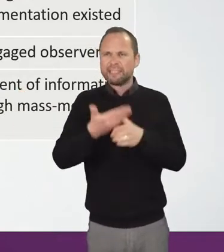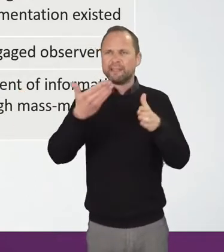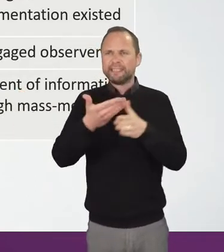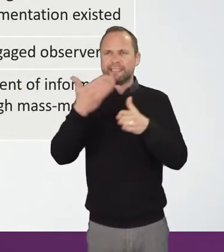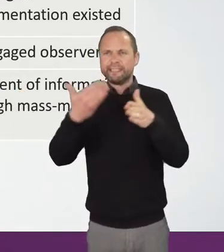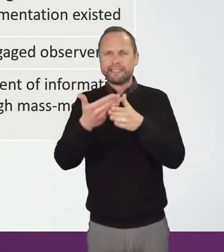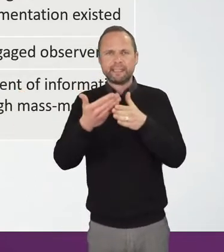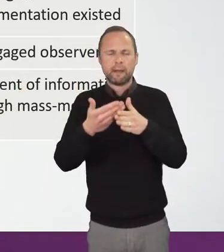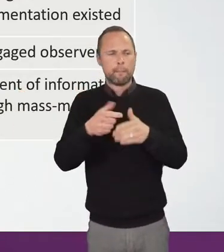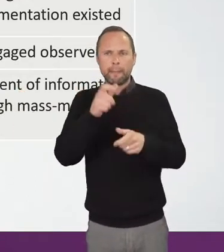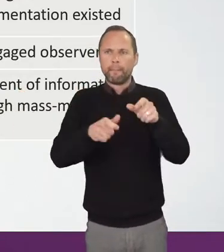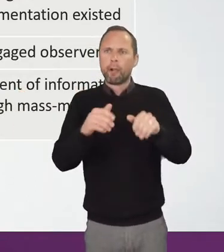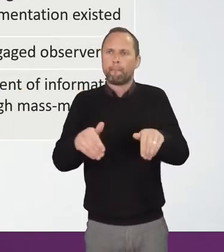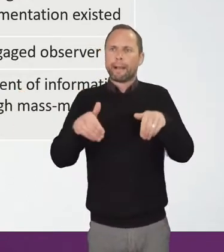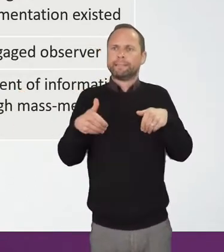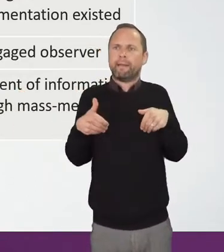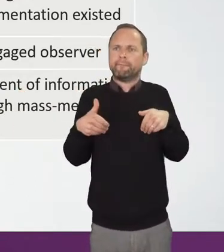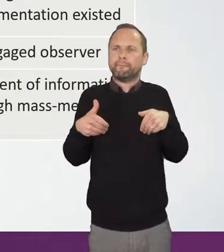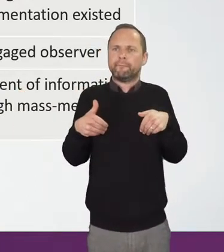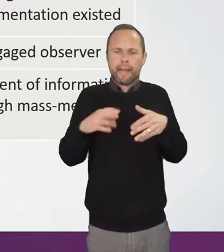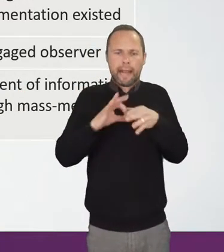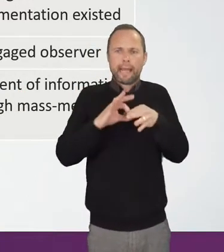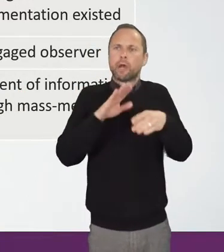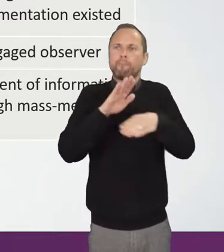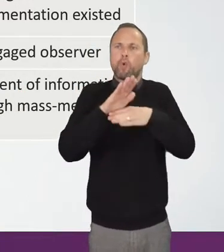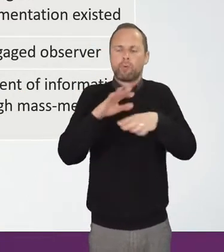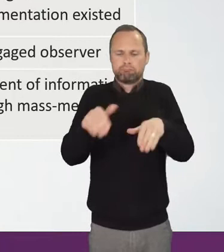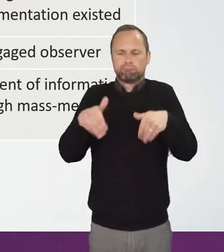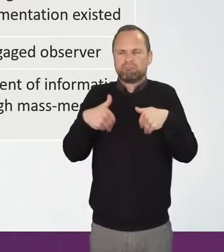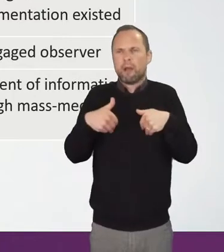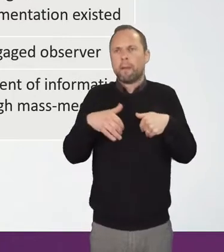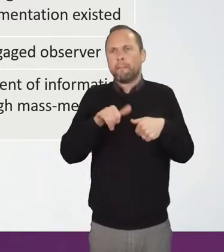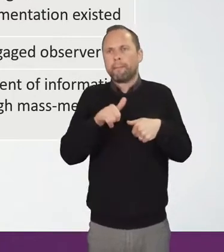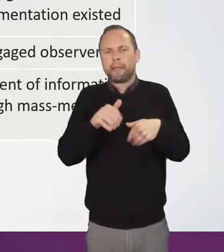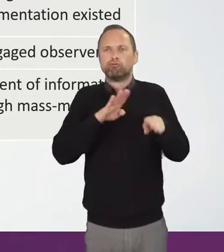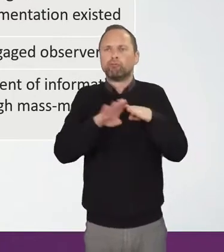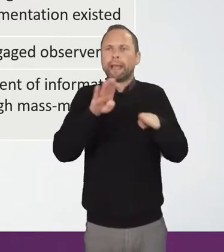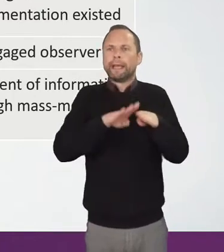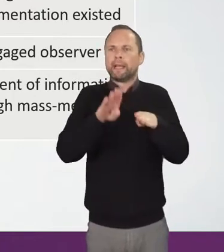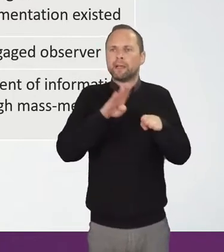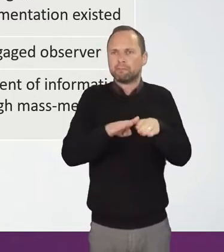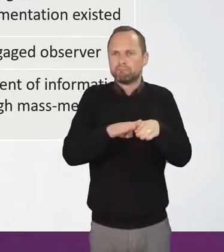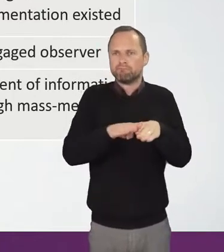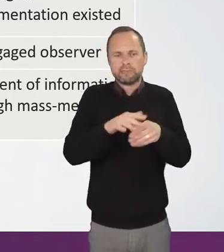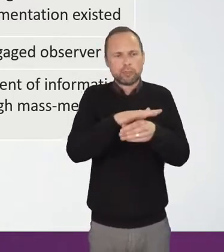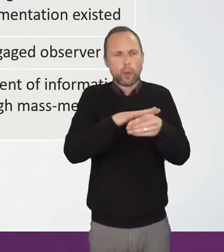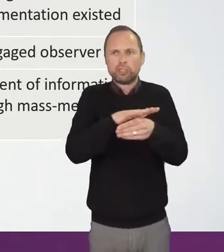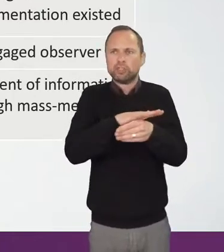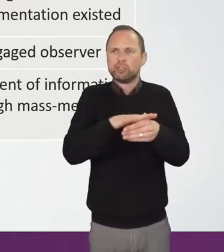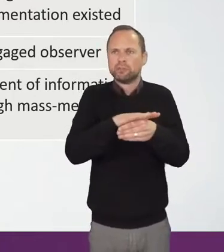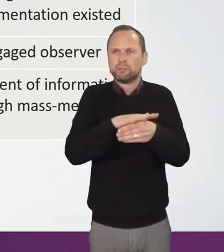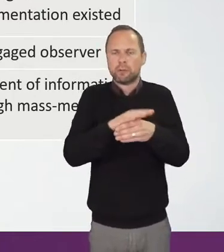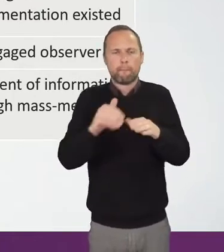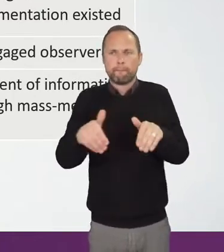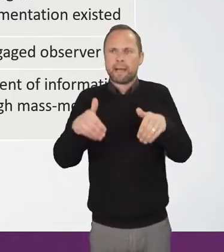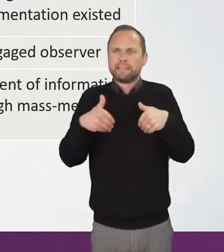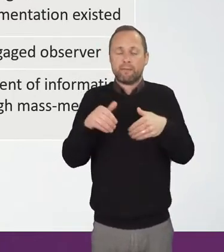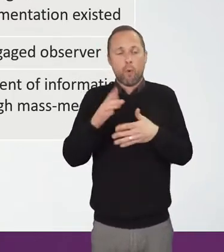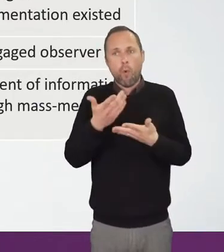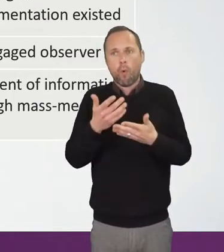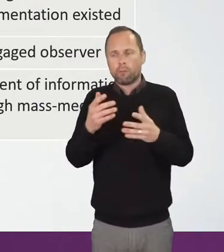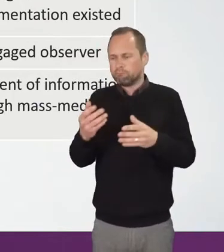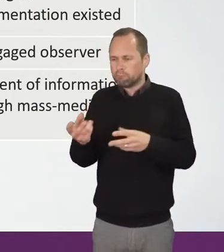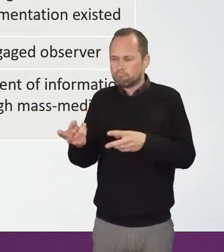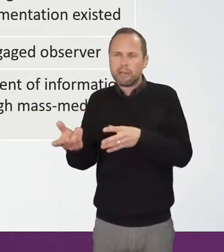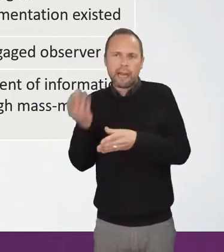there's passive engagement from people. Perhaps they've been recipients of training. Perhaps they have merely kind of listened to